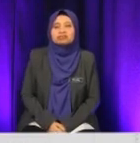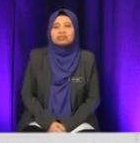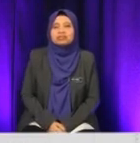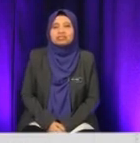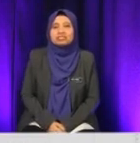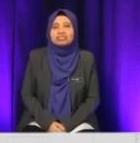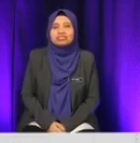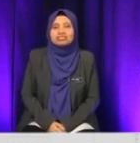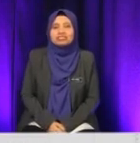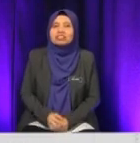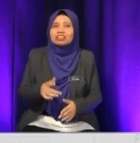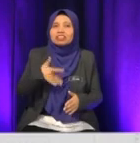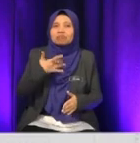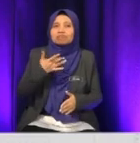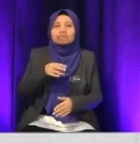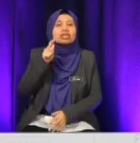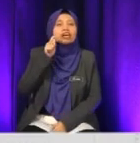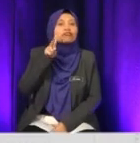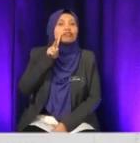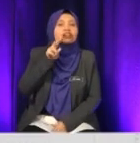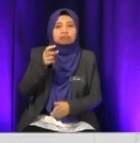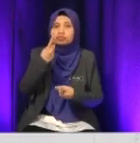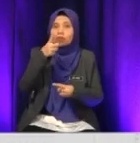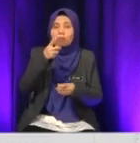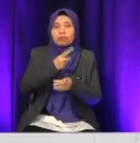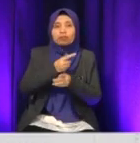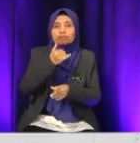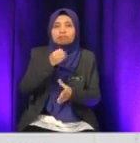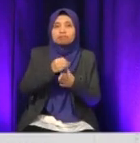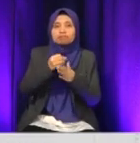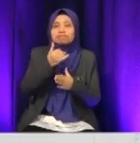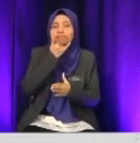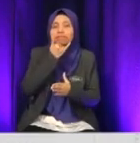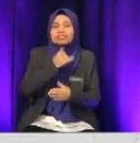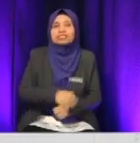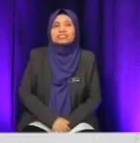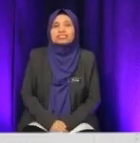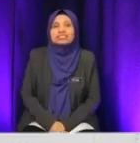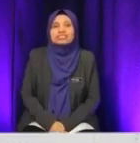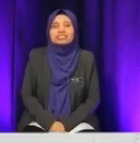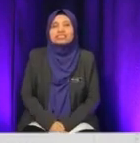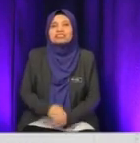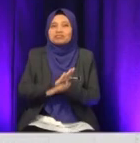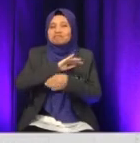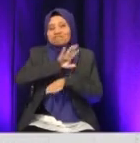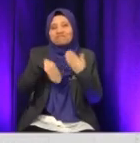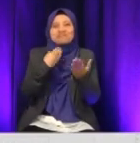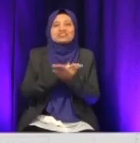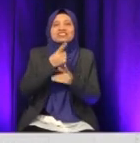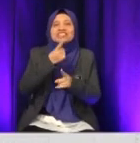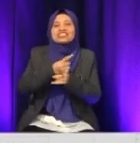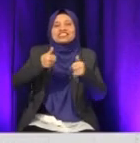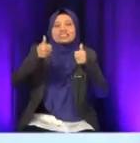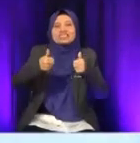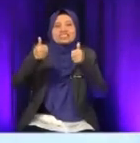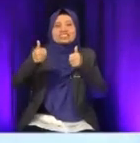card. What do you think, Divya? I think it's correct. Yes, definitely that is the correct answer. One ice cream stick for each of them. Well done. Yes.